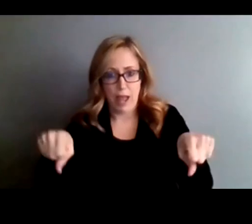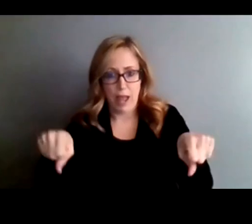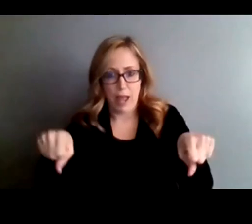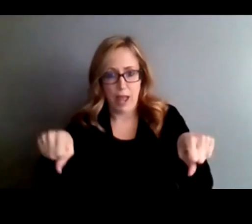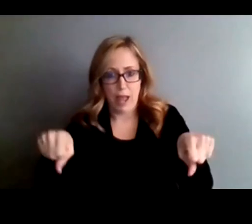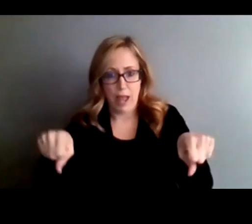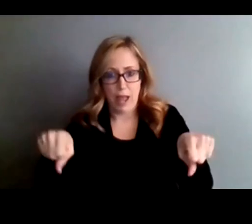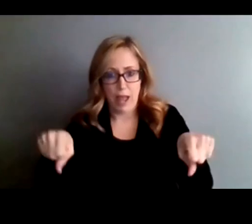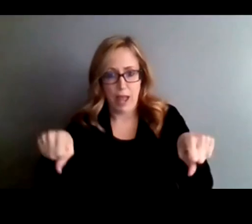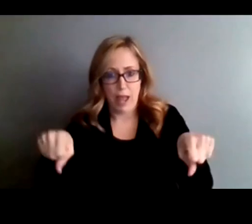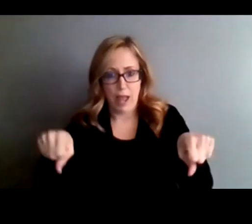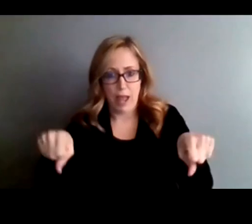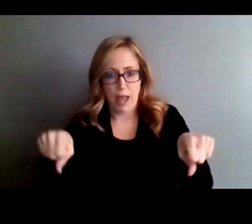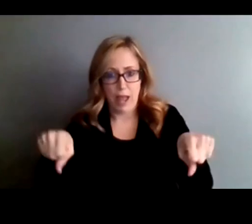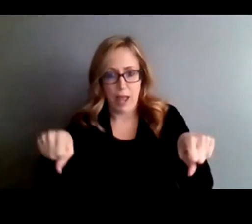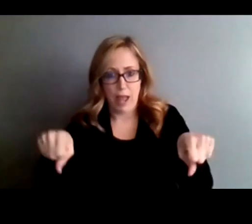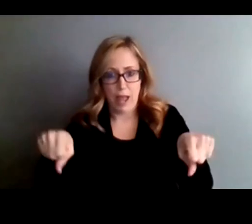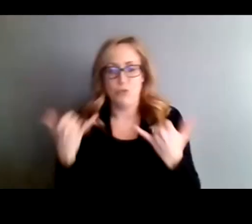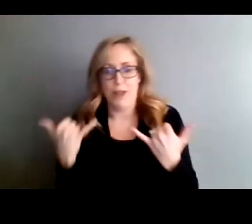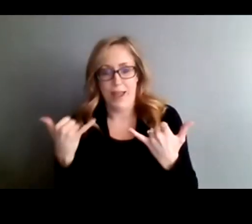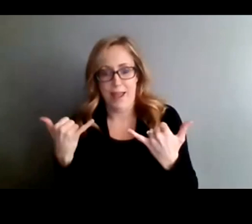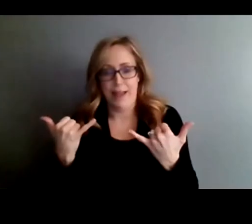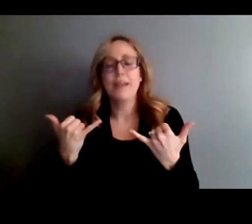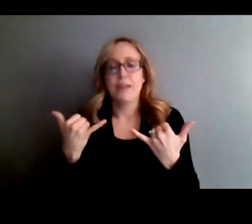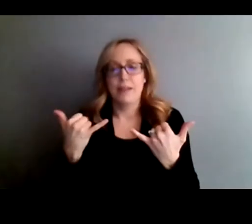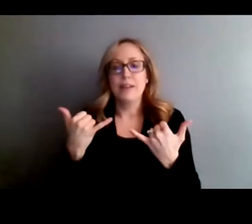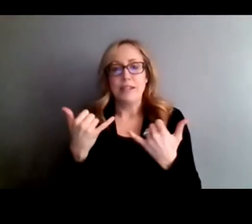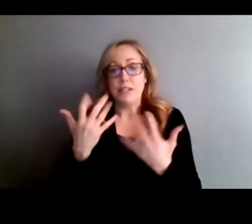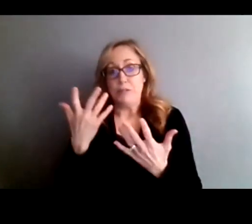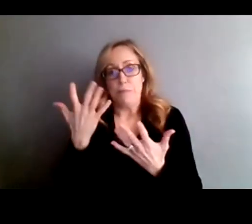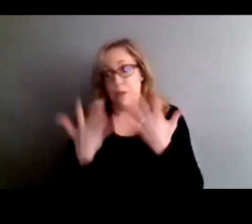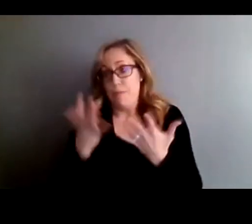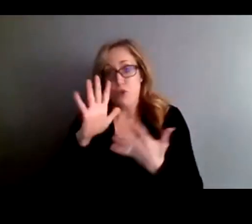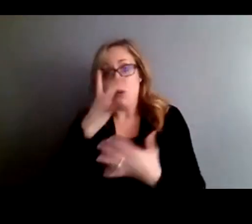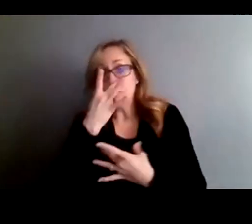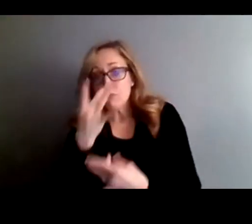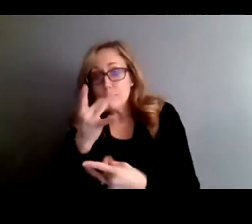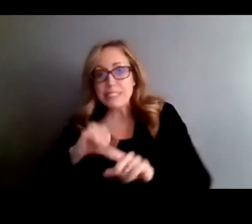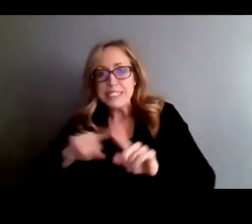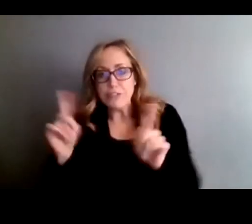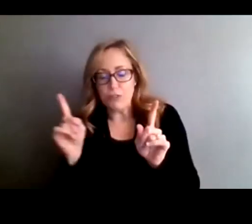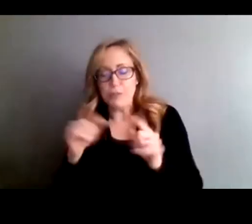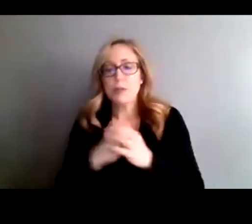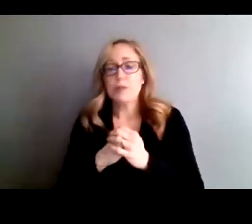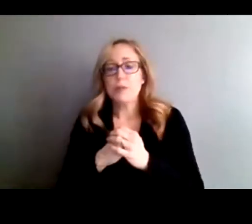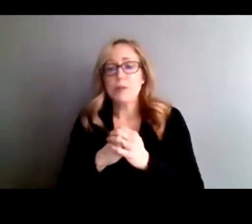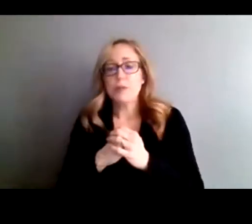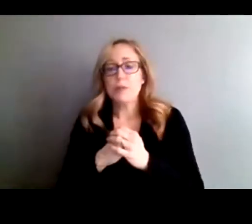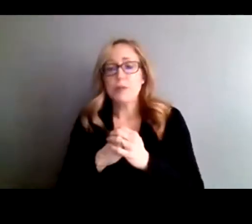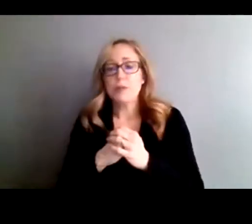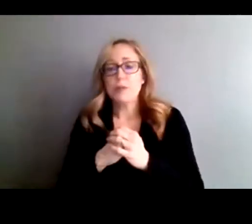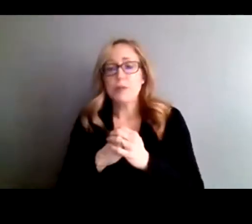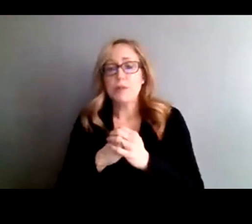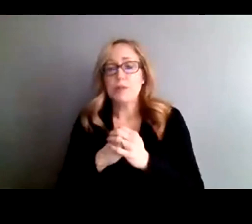yesterday's question and answer, depending on what the audience is asking and interested in today. But before I start, I want to say thank you to all